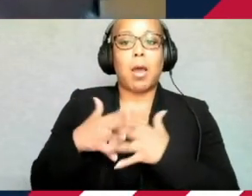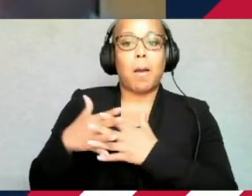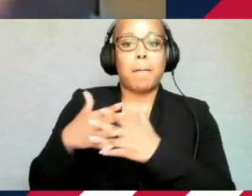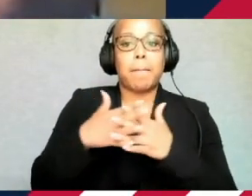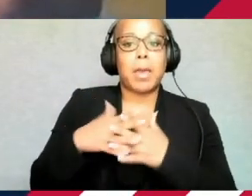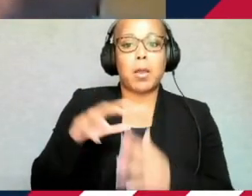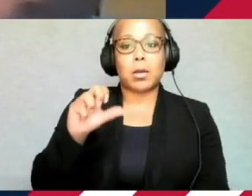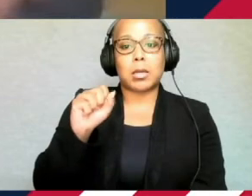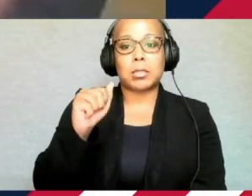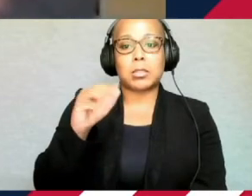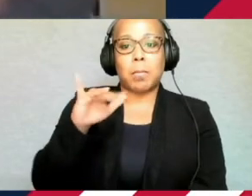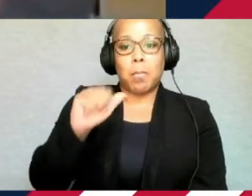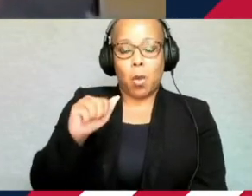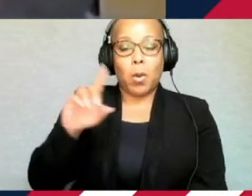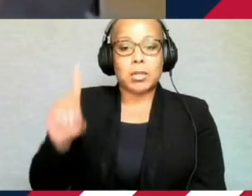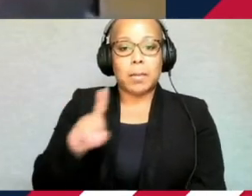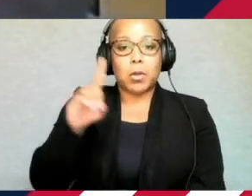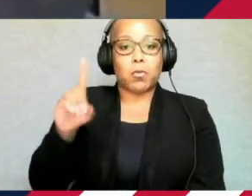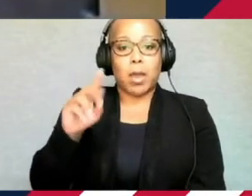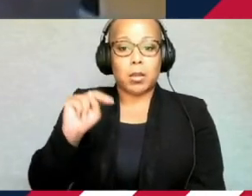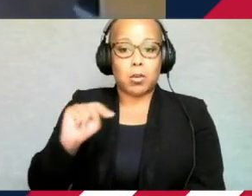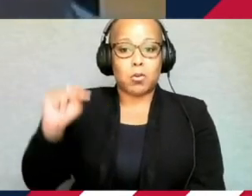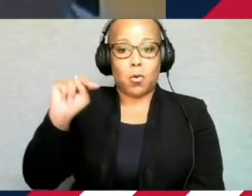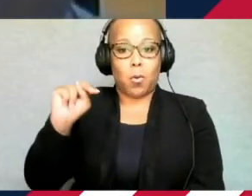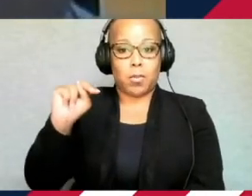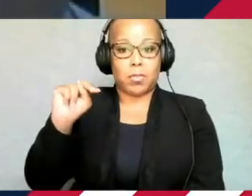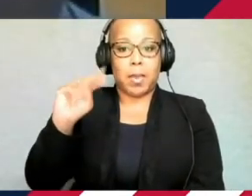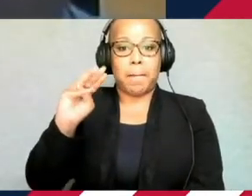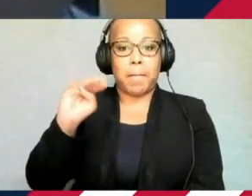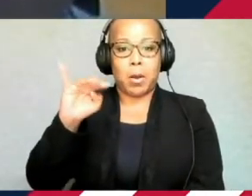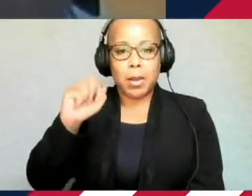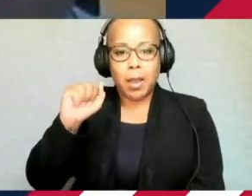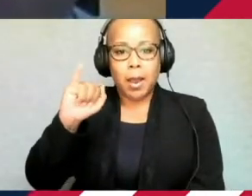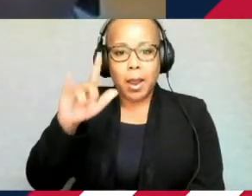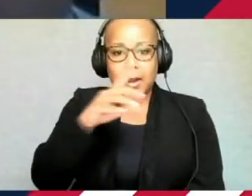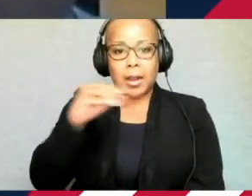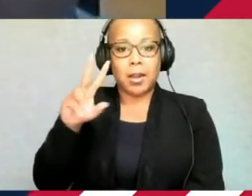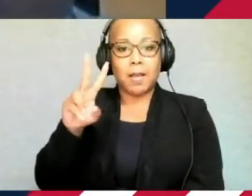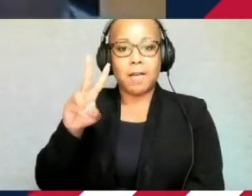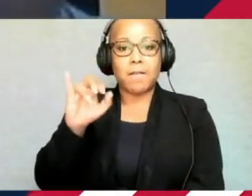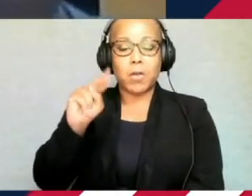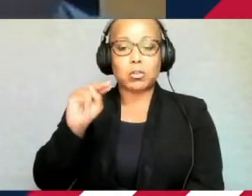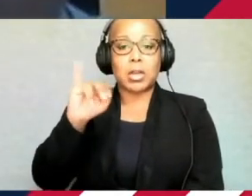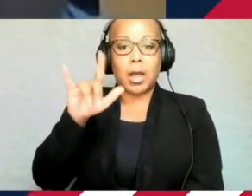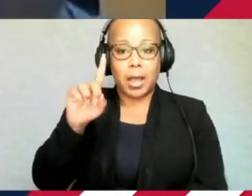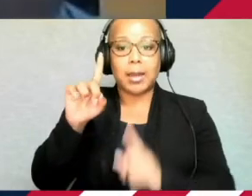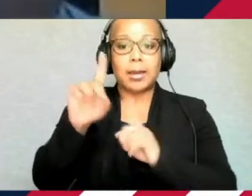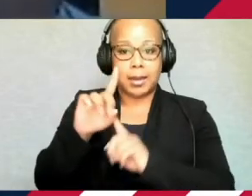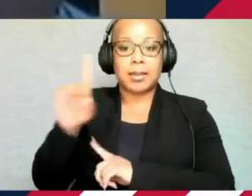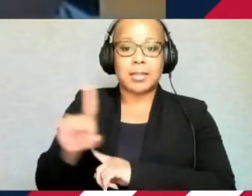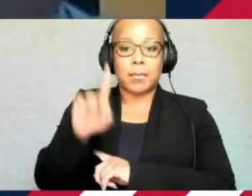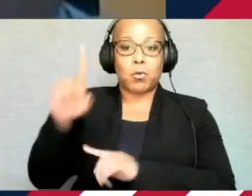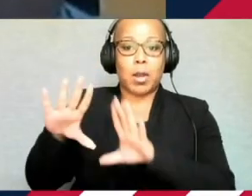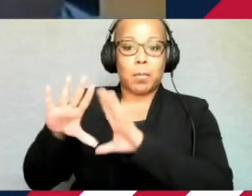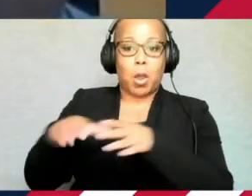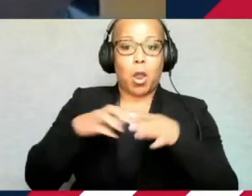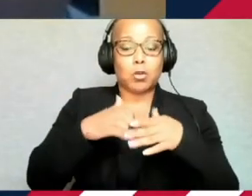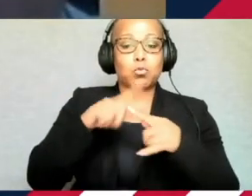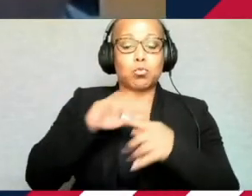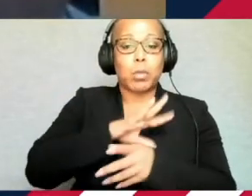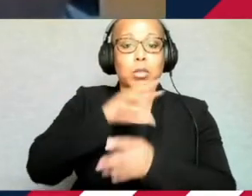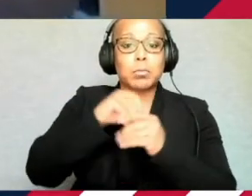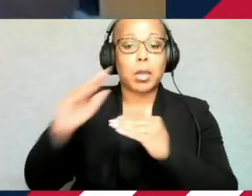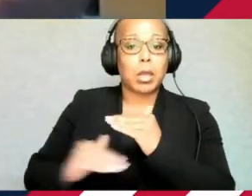Democrats abroad, Guam, the Northern Mariana Islands, and the Virgin Islands Democratic parties to participate equally in programs